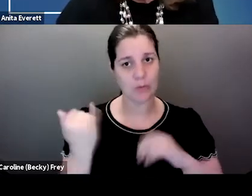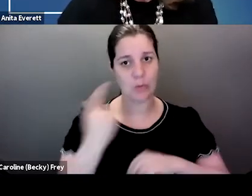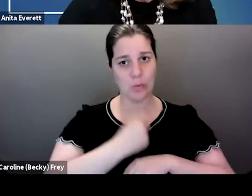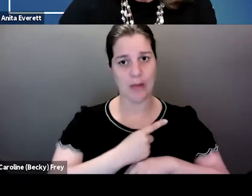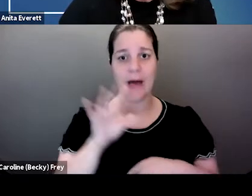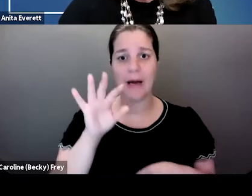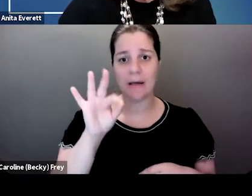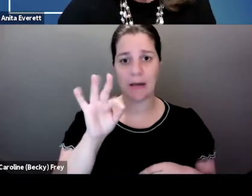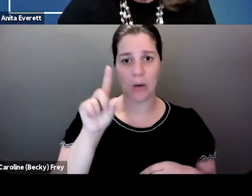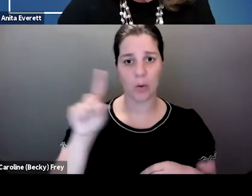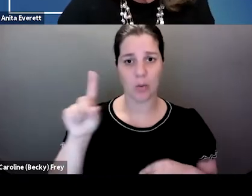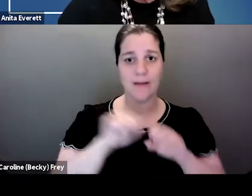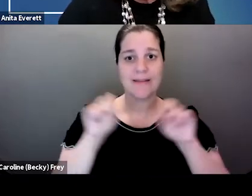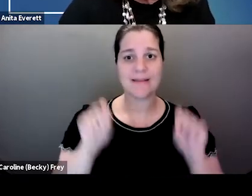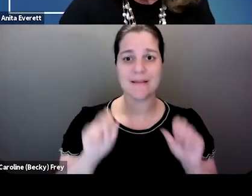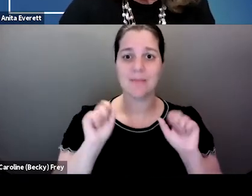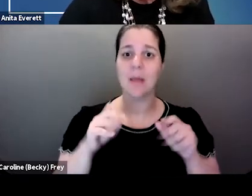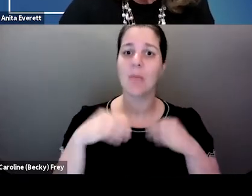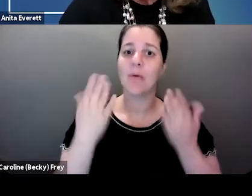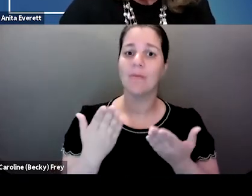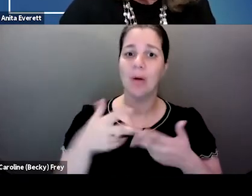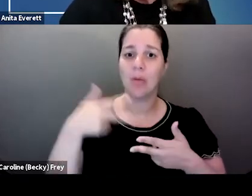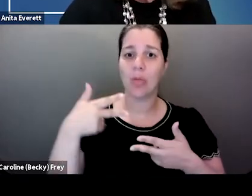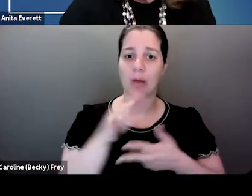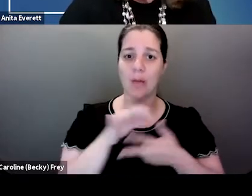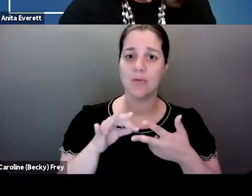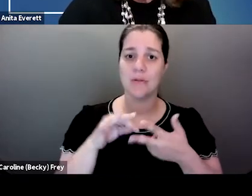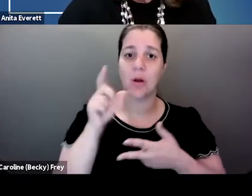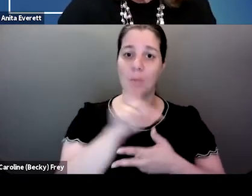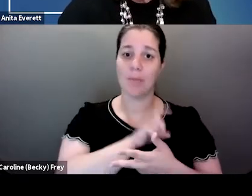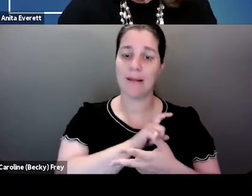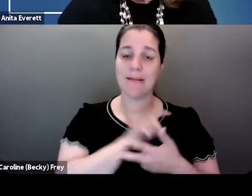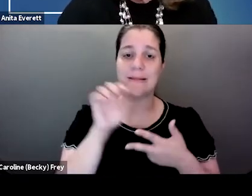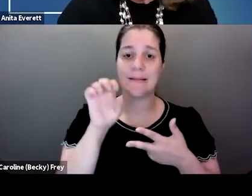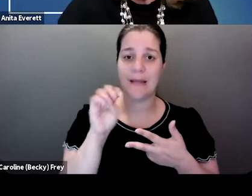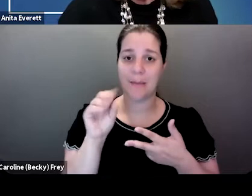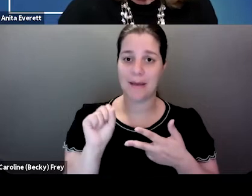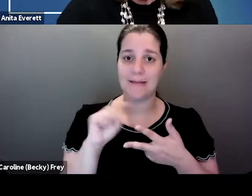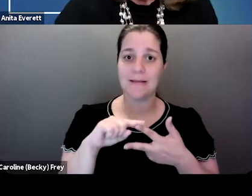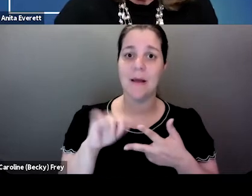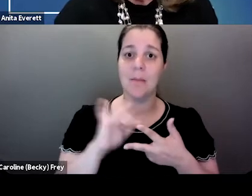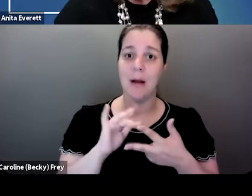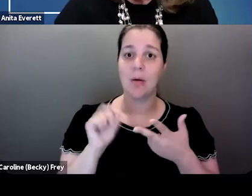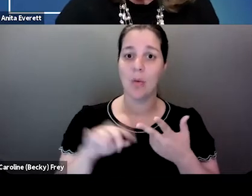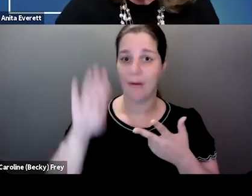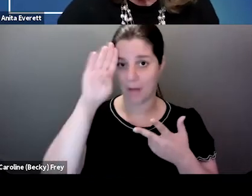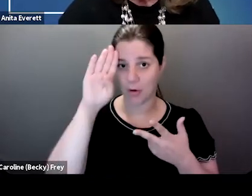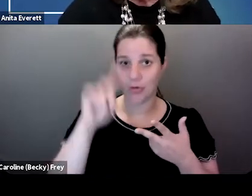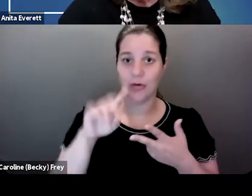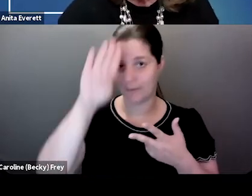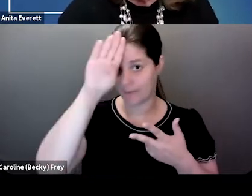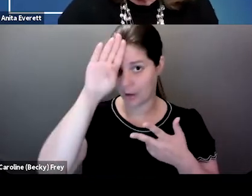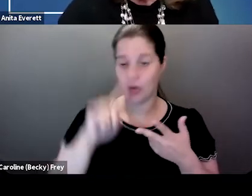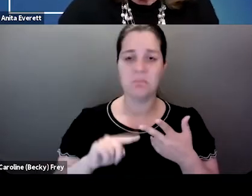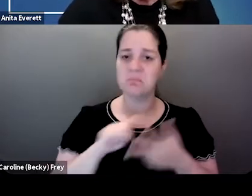system is set up to provide one of 3 options: police, emergency medical services, or fire. They're